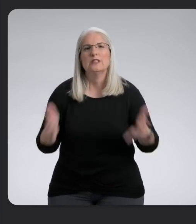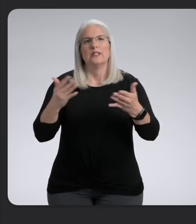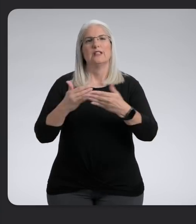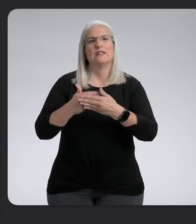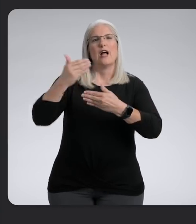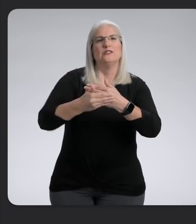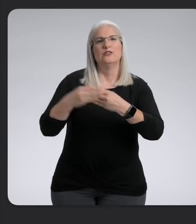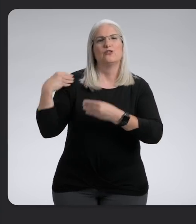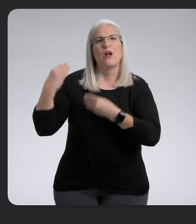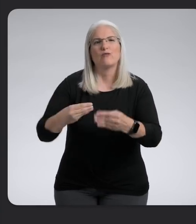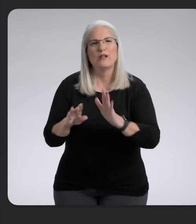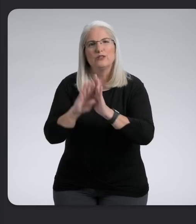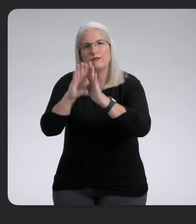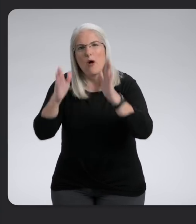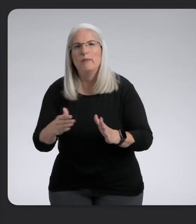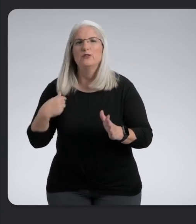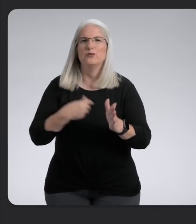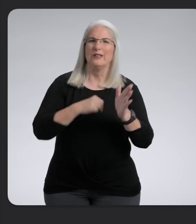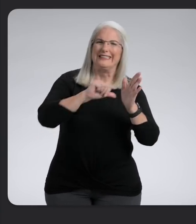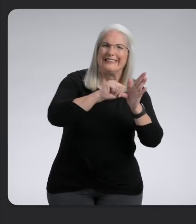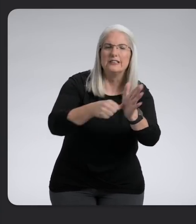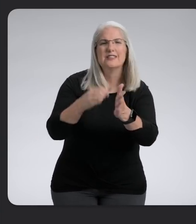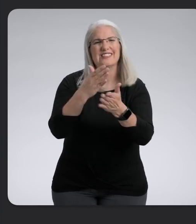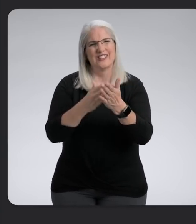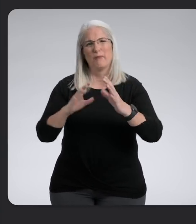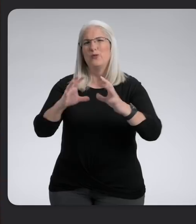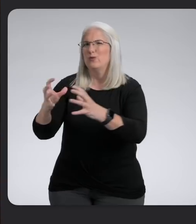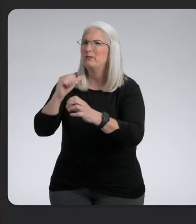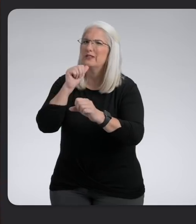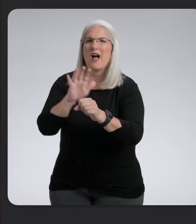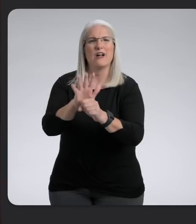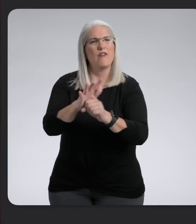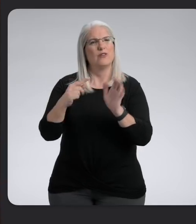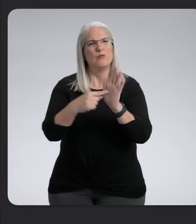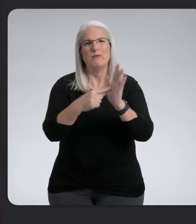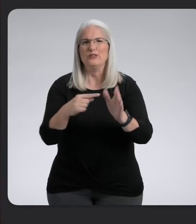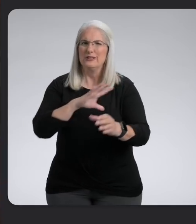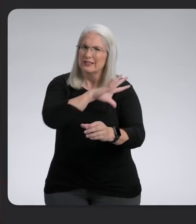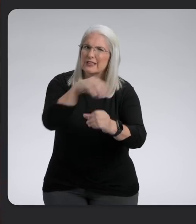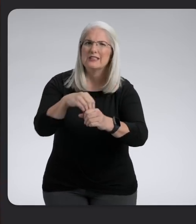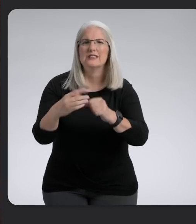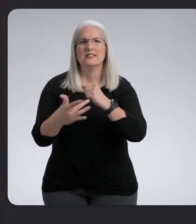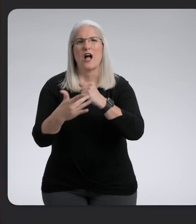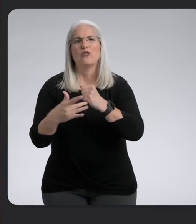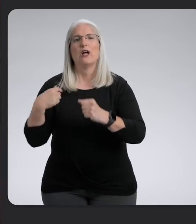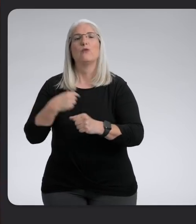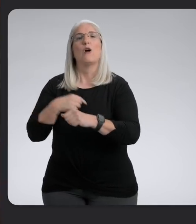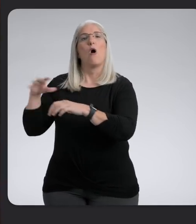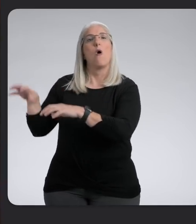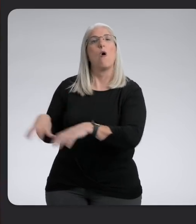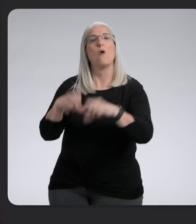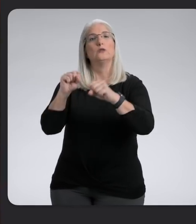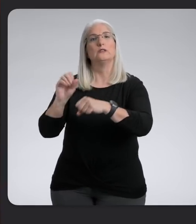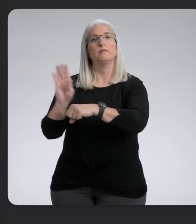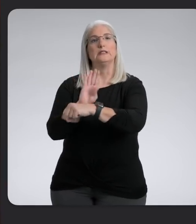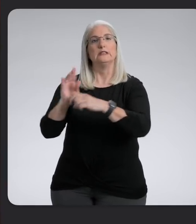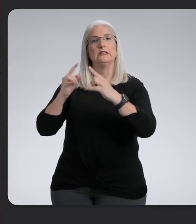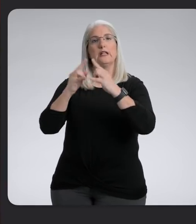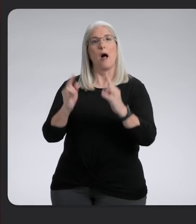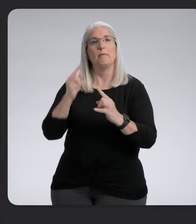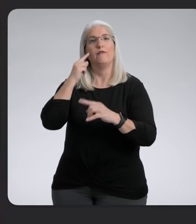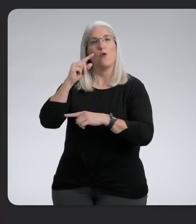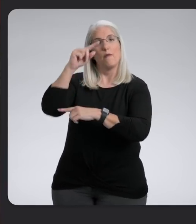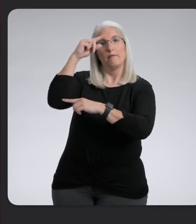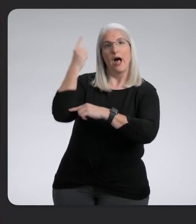with an emphasis on those underrepresented in technology. We host entrepreneur camps for Black and female developers to foster